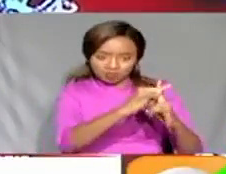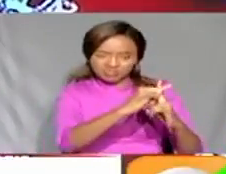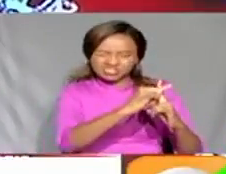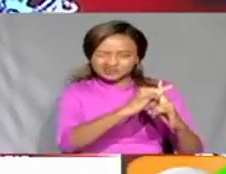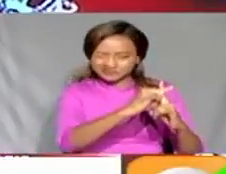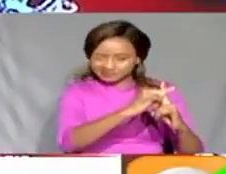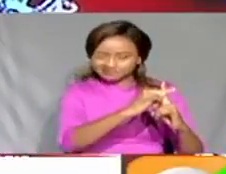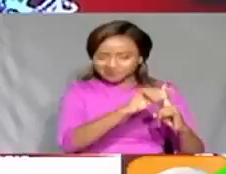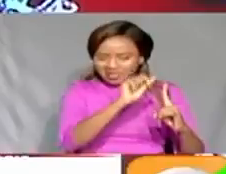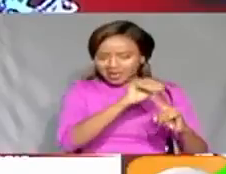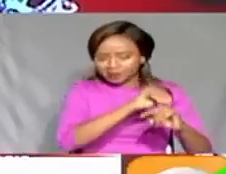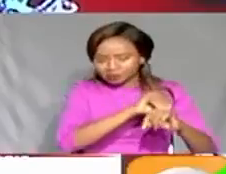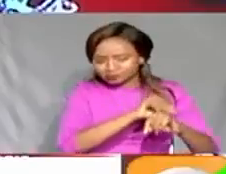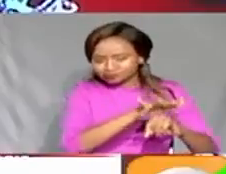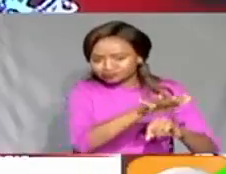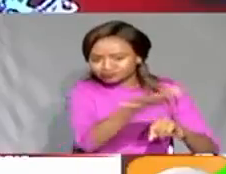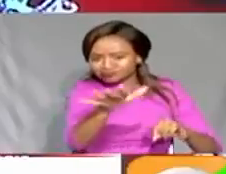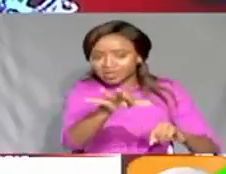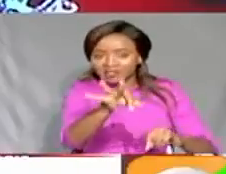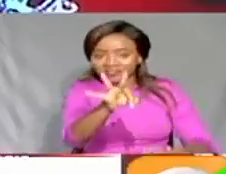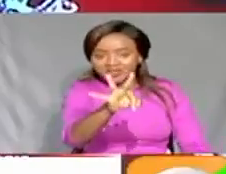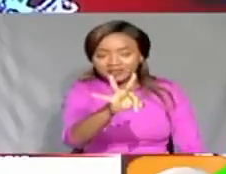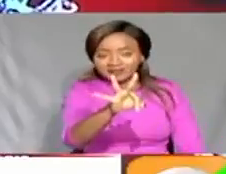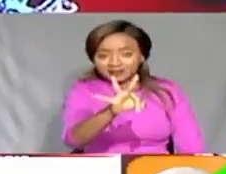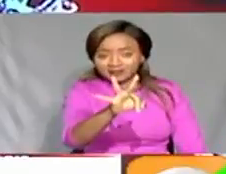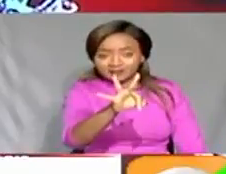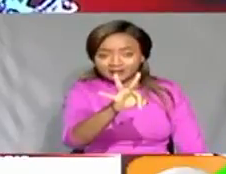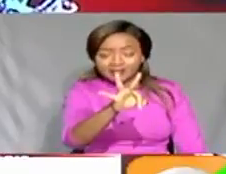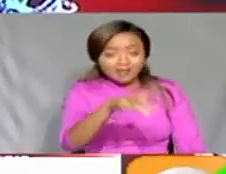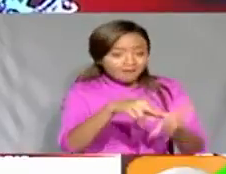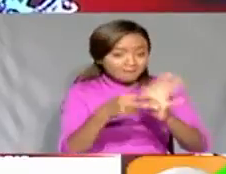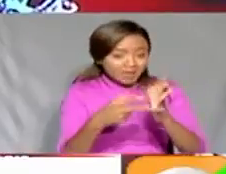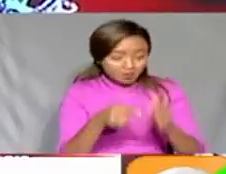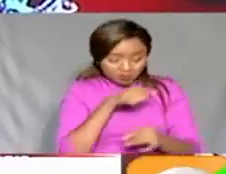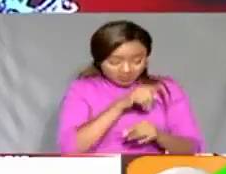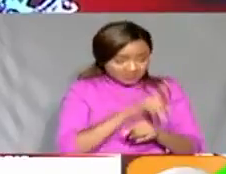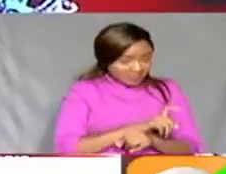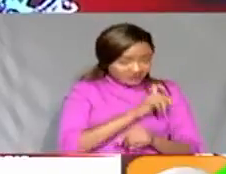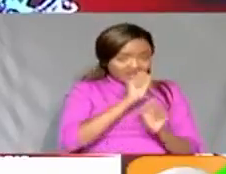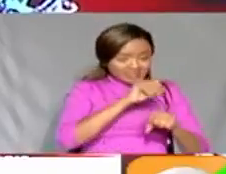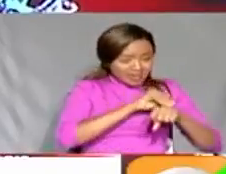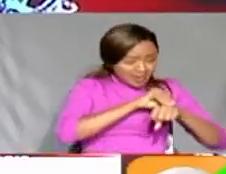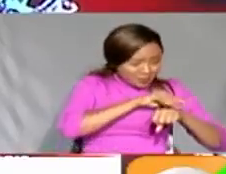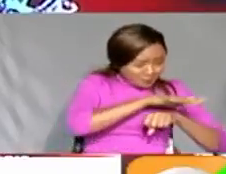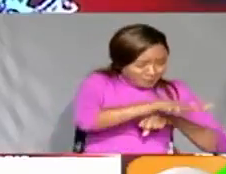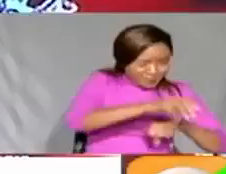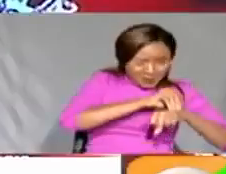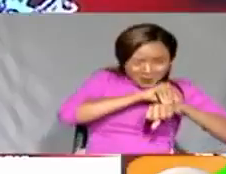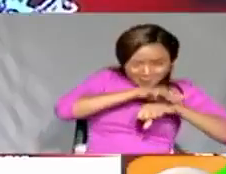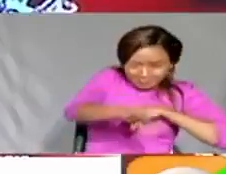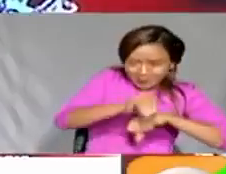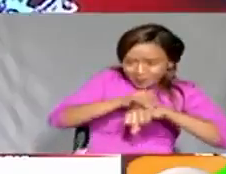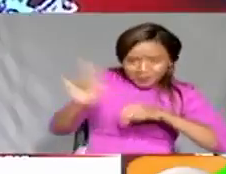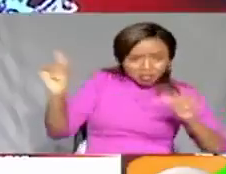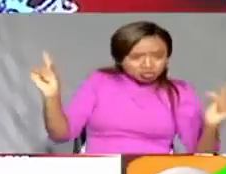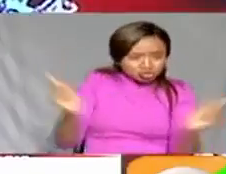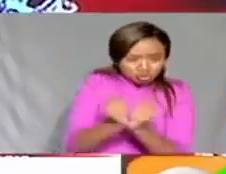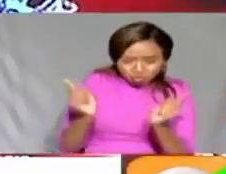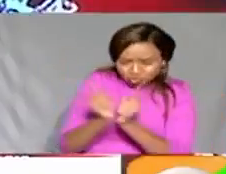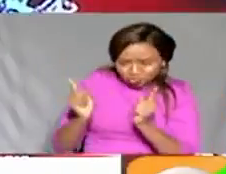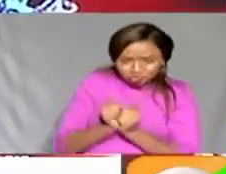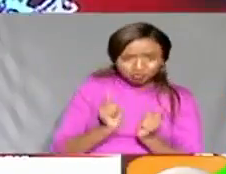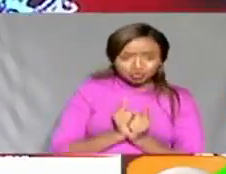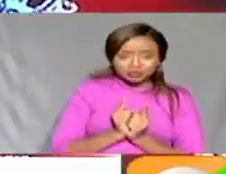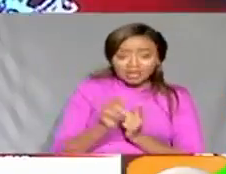potentially infect another three. This means that this virus could spread like wildfire, especially in highly